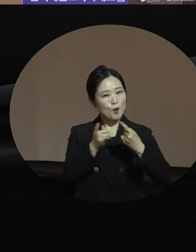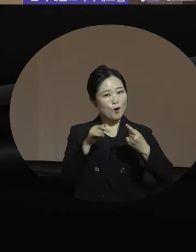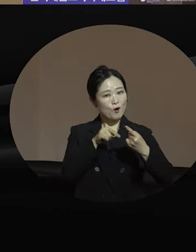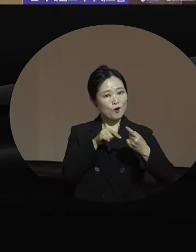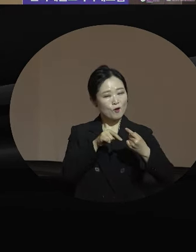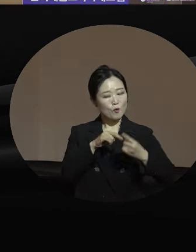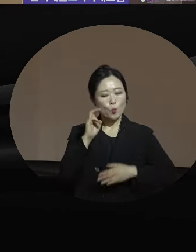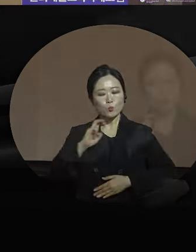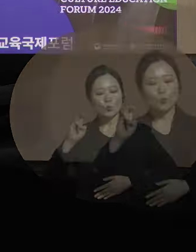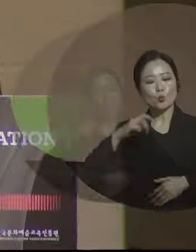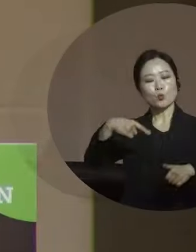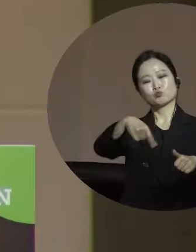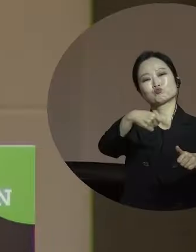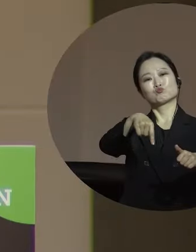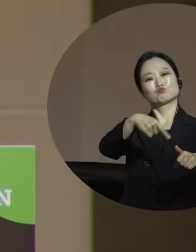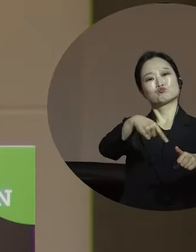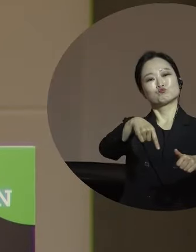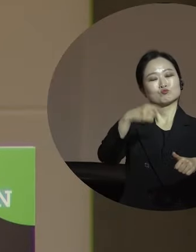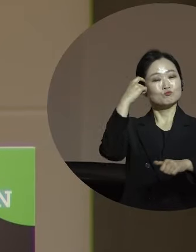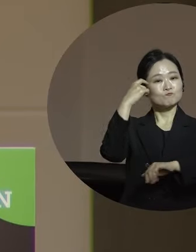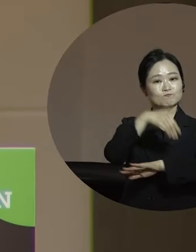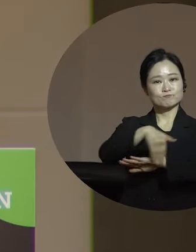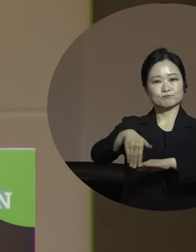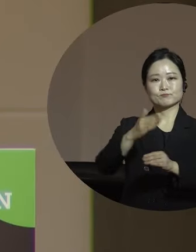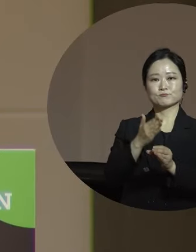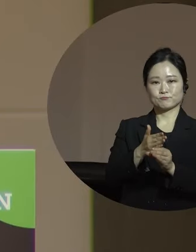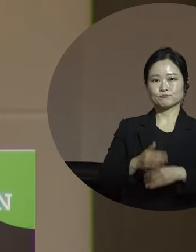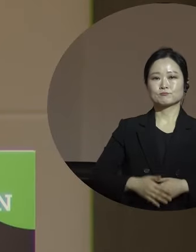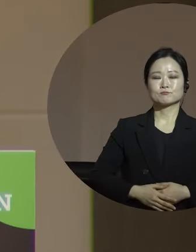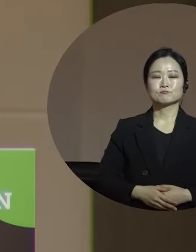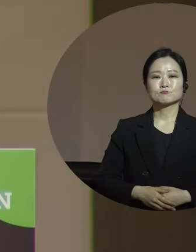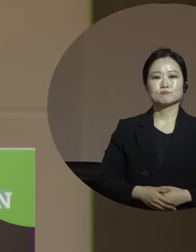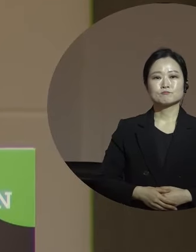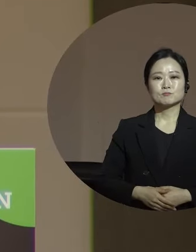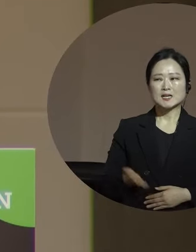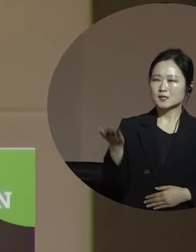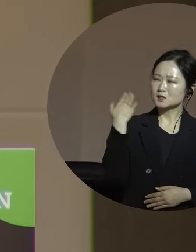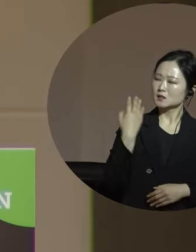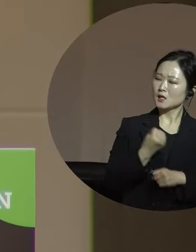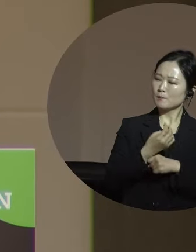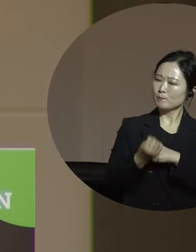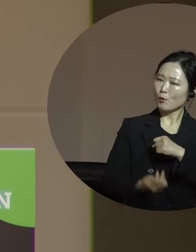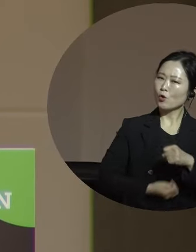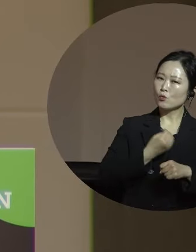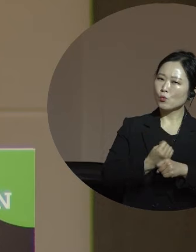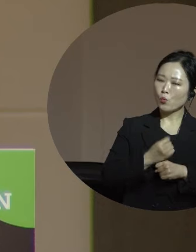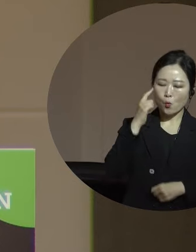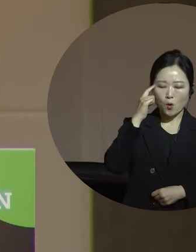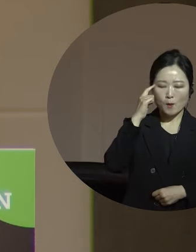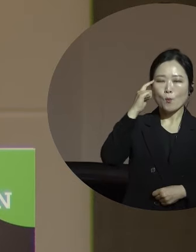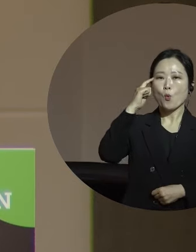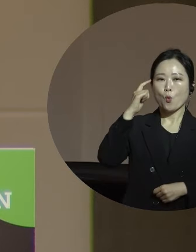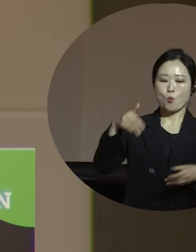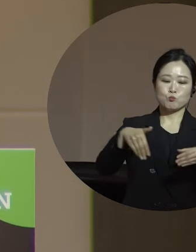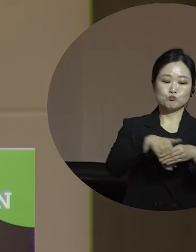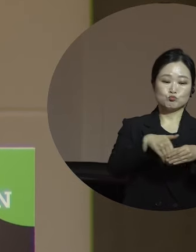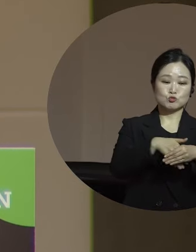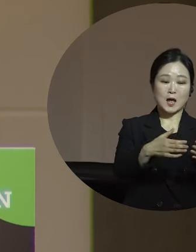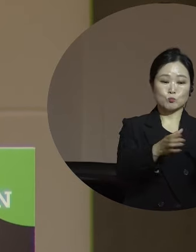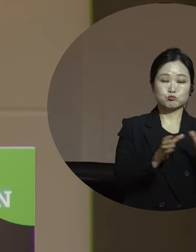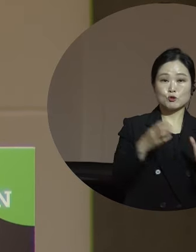This is the overall information about the cultural education policy and the implementation of the from our Ministry